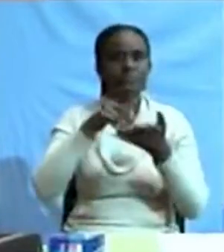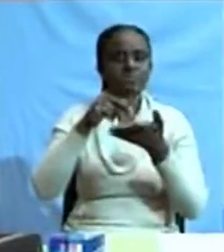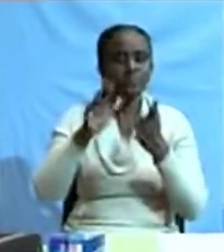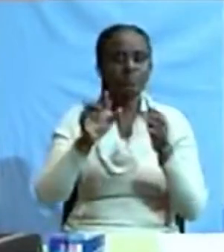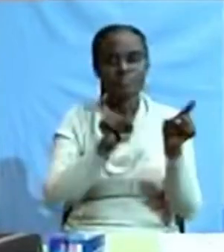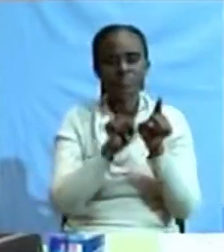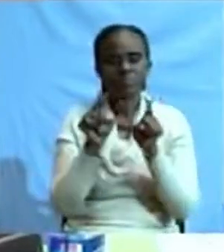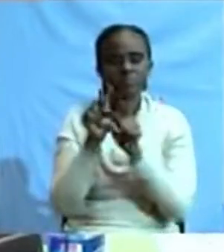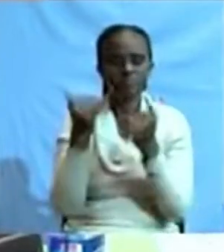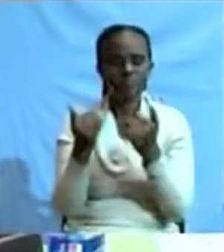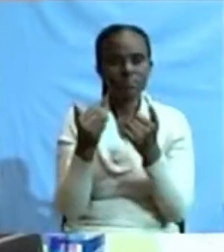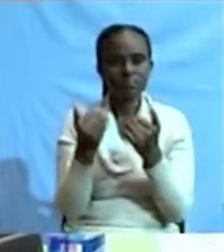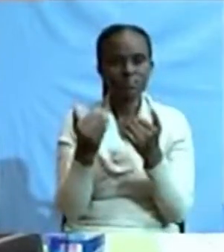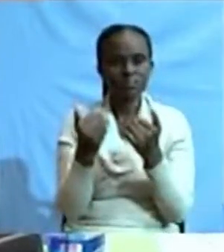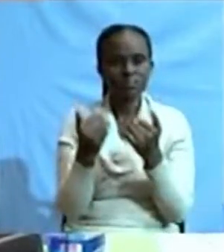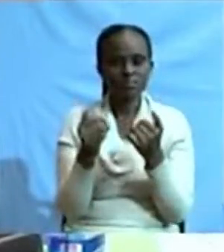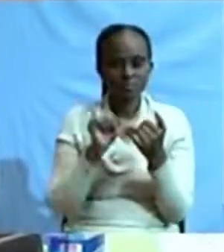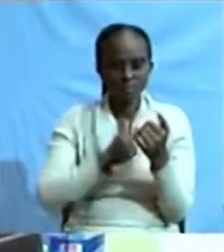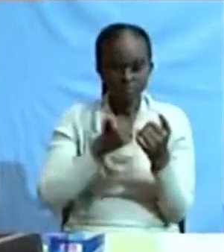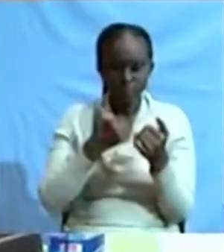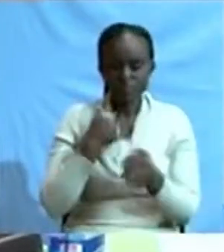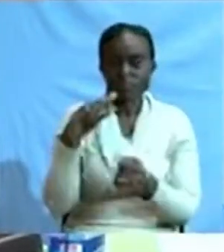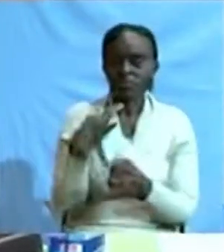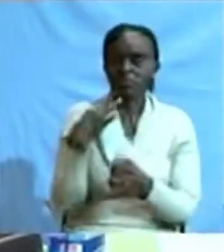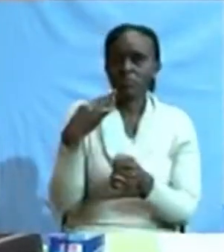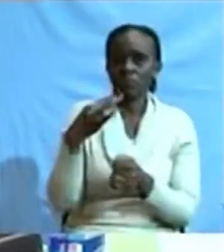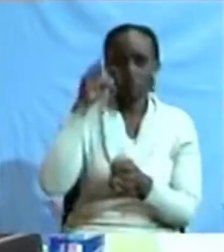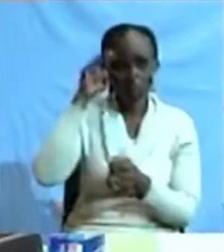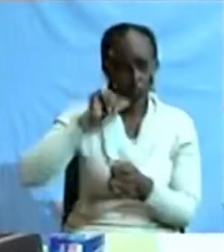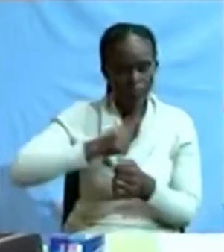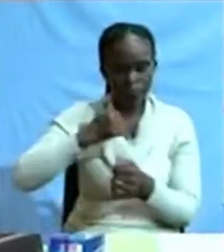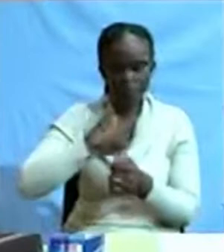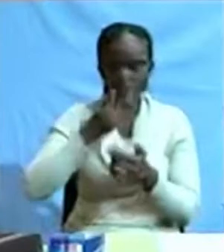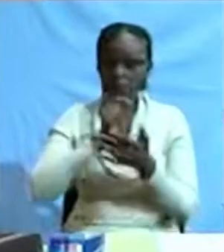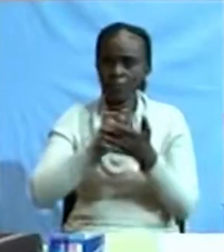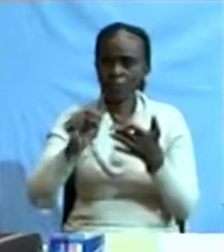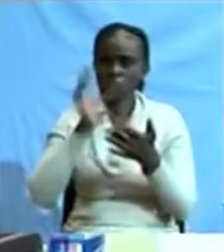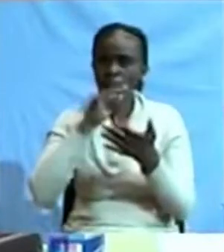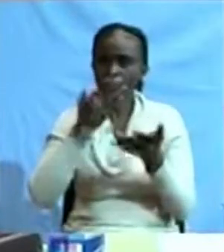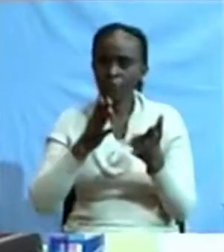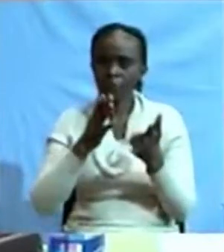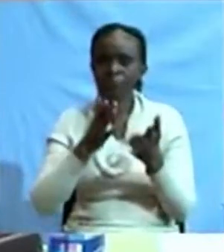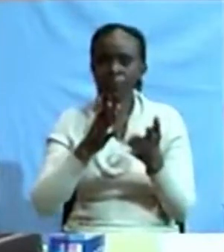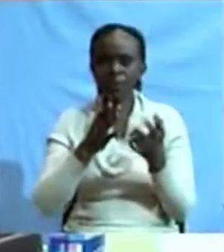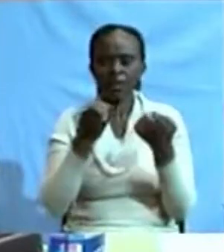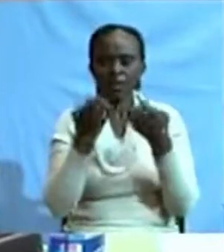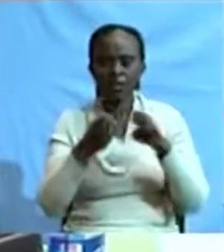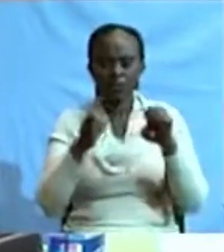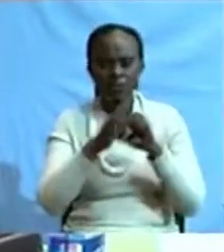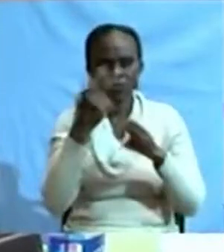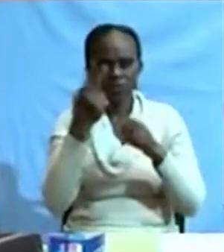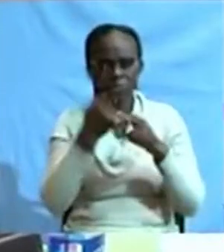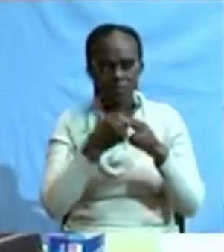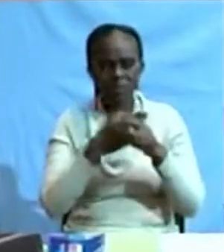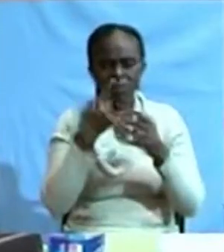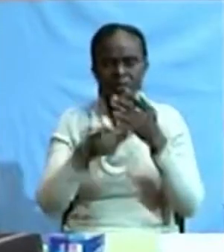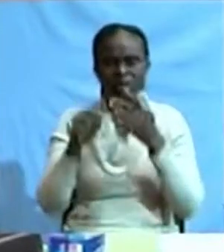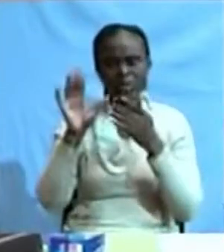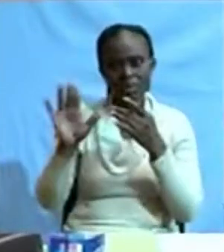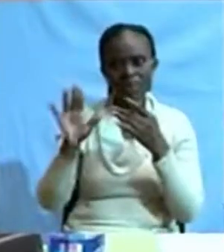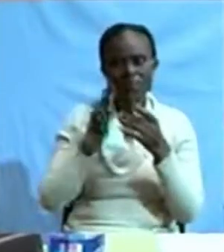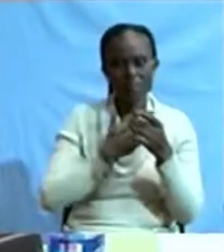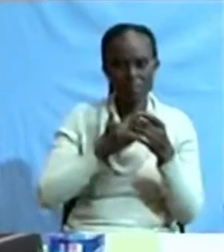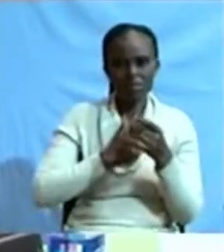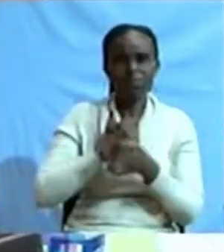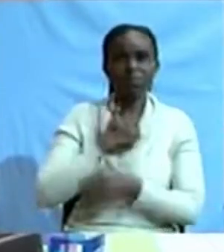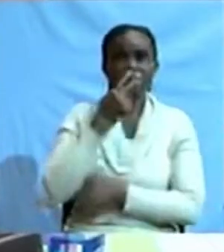then also we've applied to the ministry, we've written to the ministry, because even the 3 months that I've been there, I think I've seen